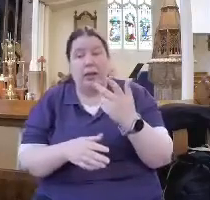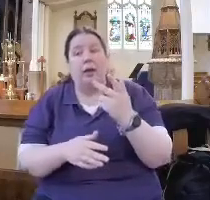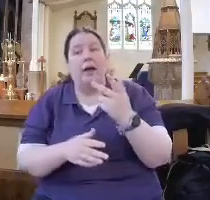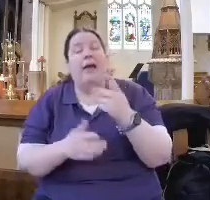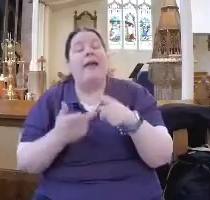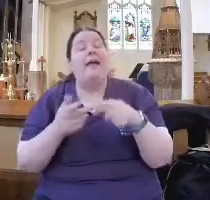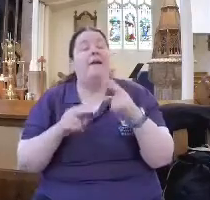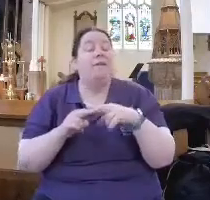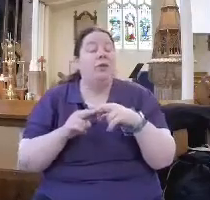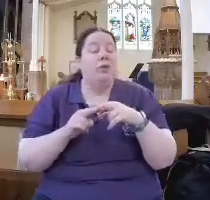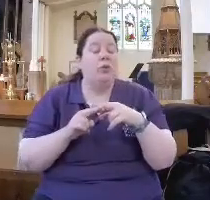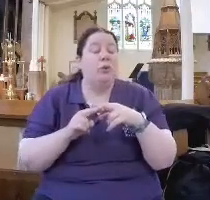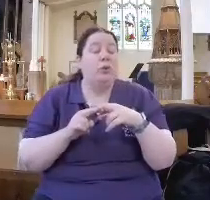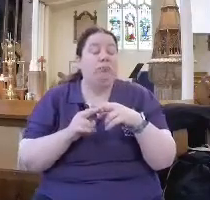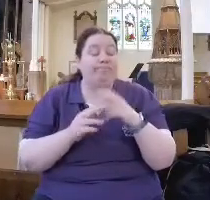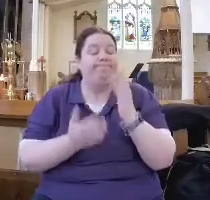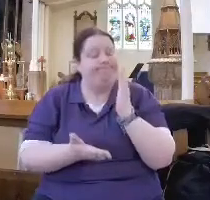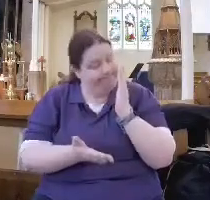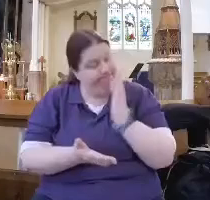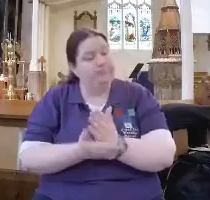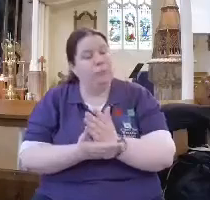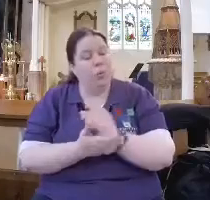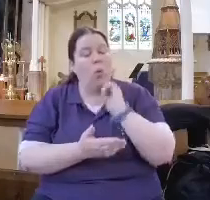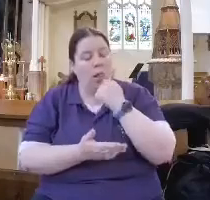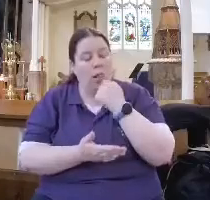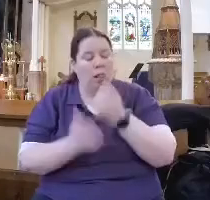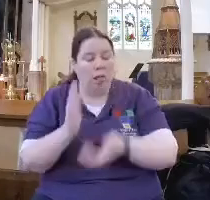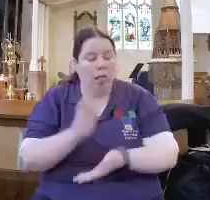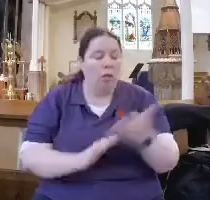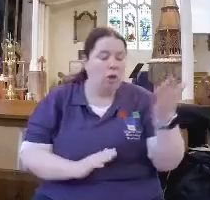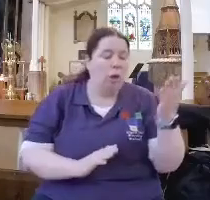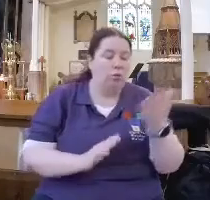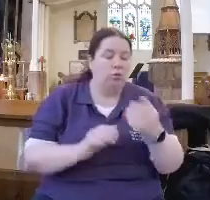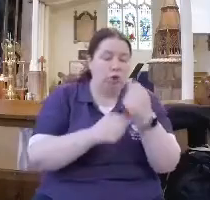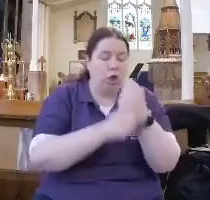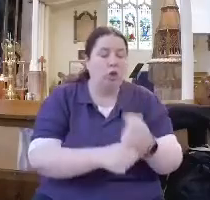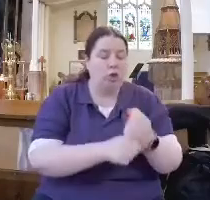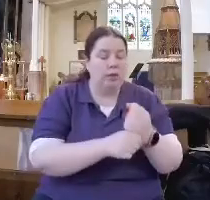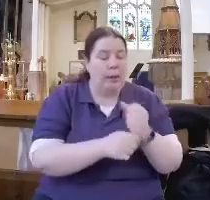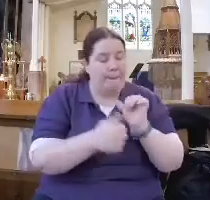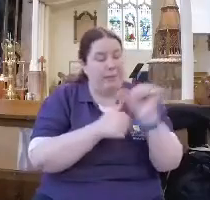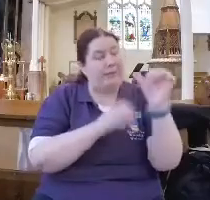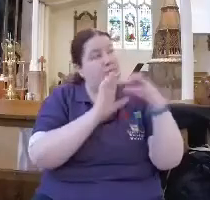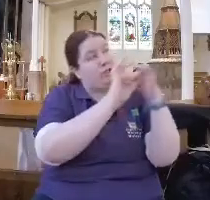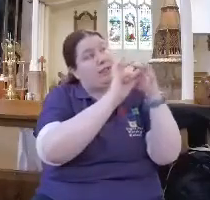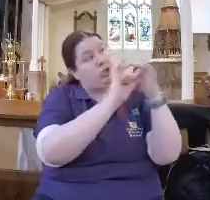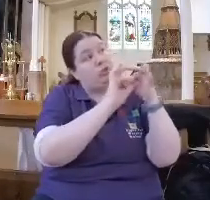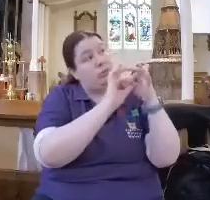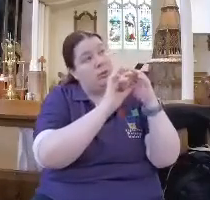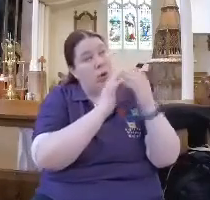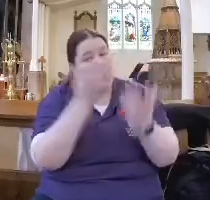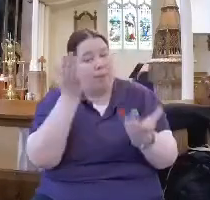do come to church than if you roll over and have an extra hour in bed.